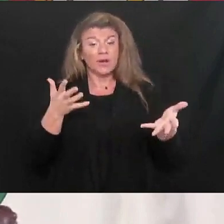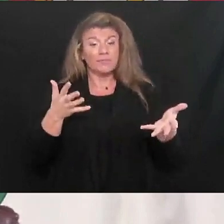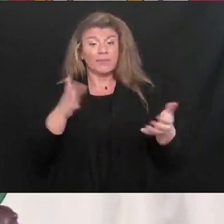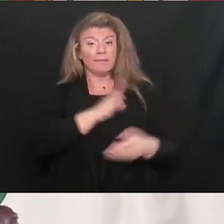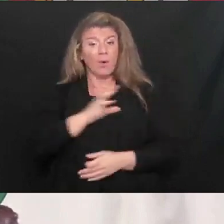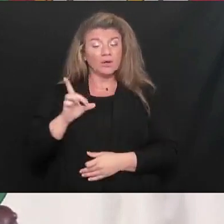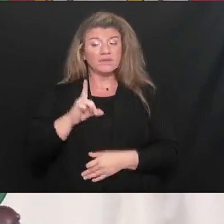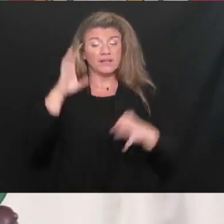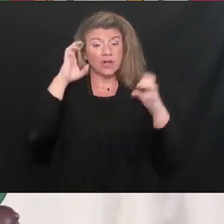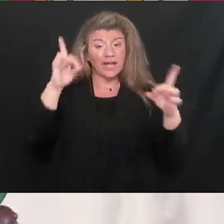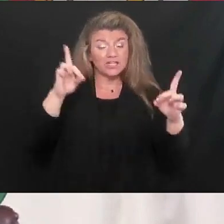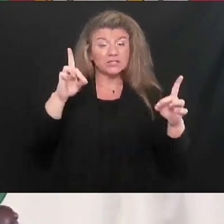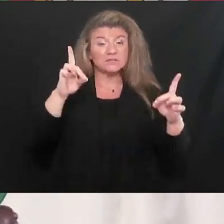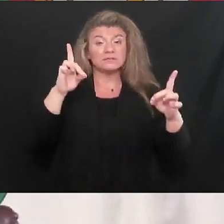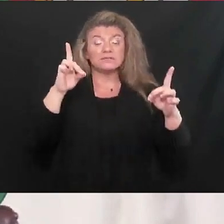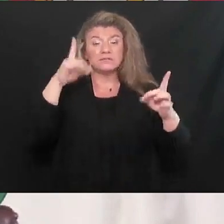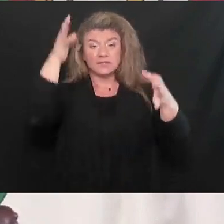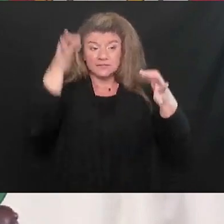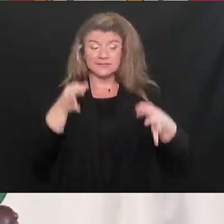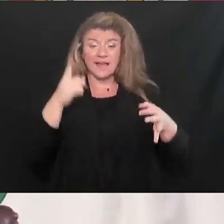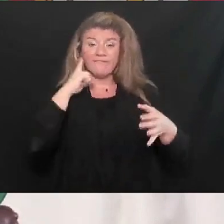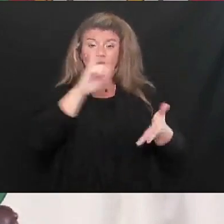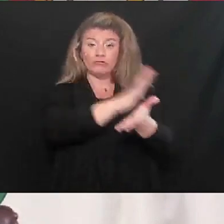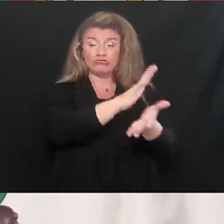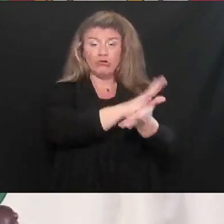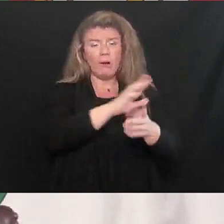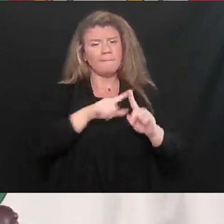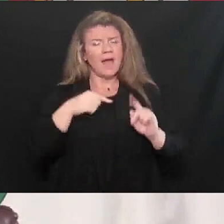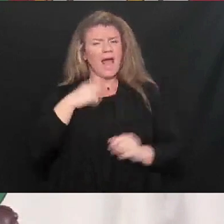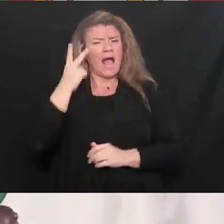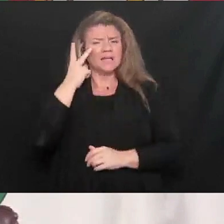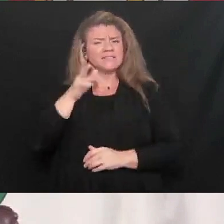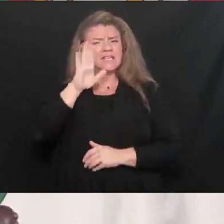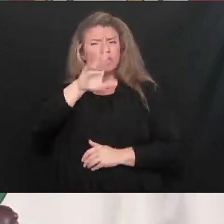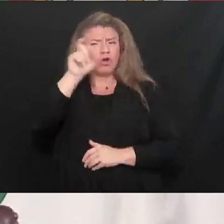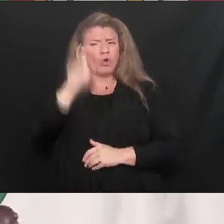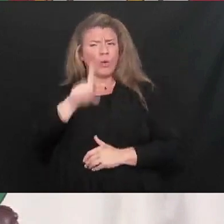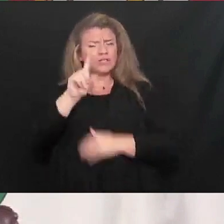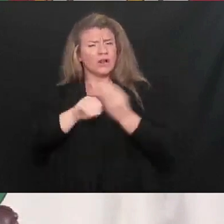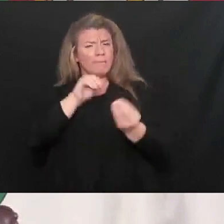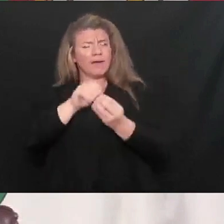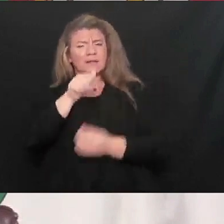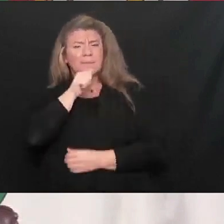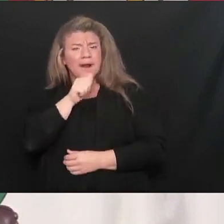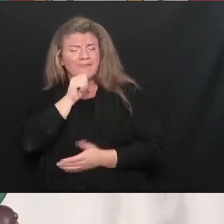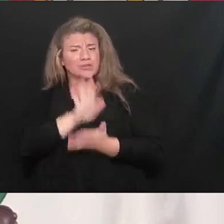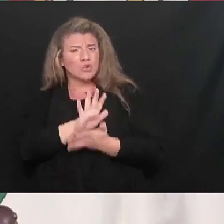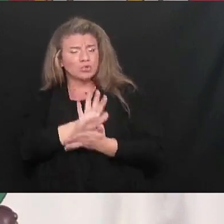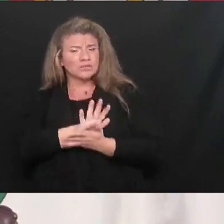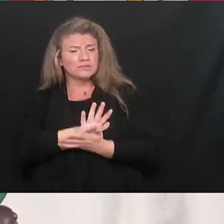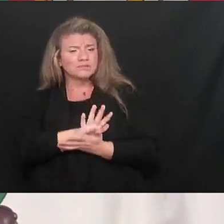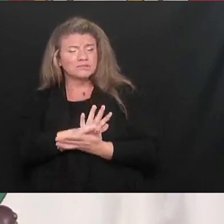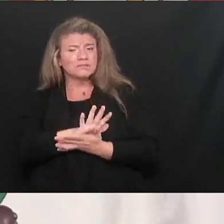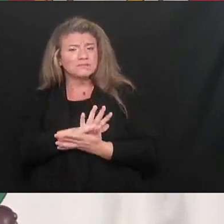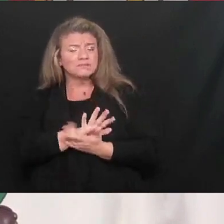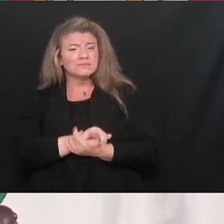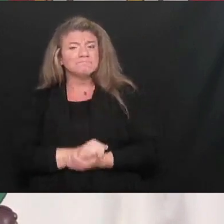boards of education and everything, but I see what you're saying in regard to the private schools, but